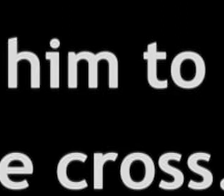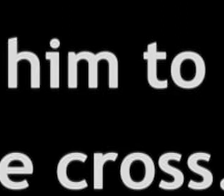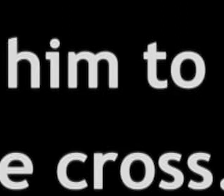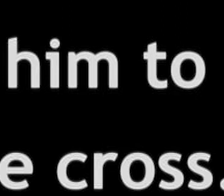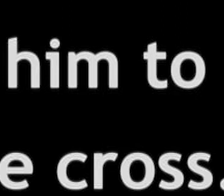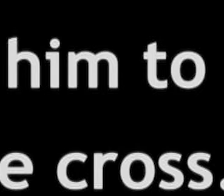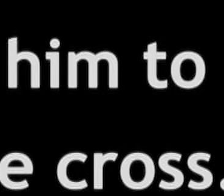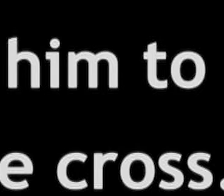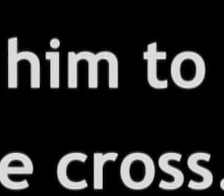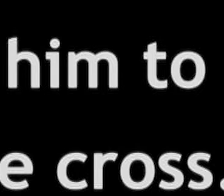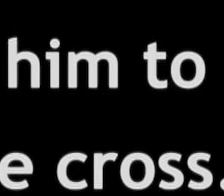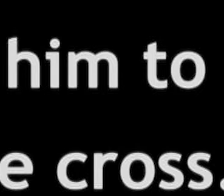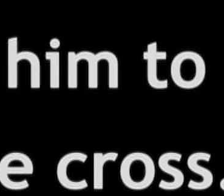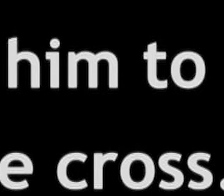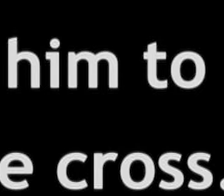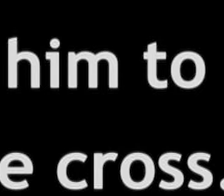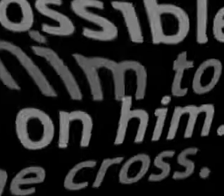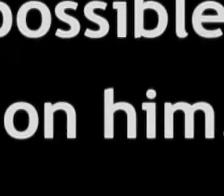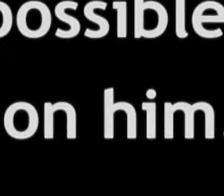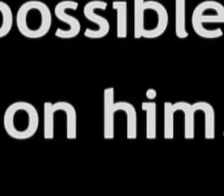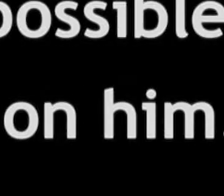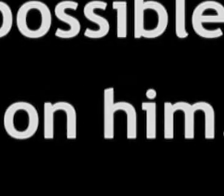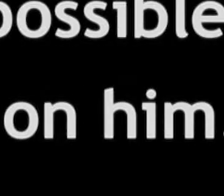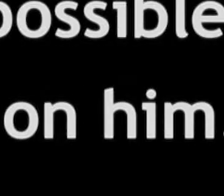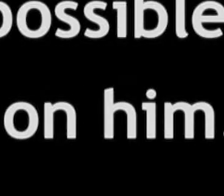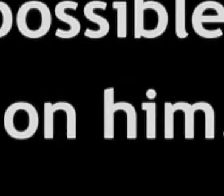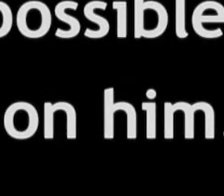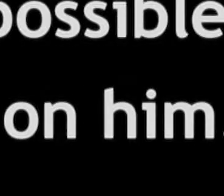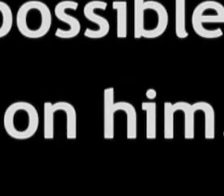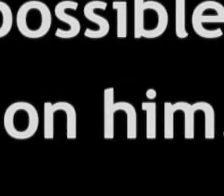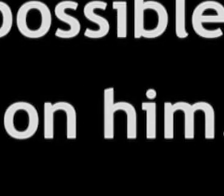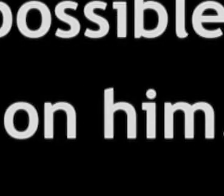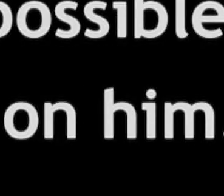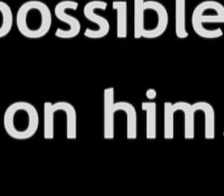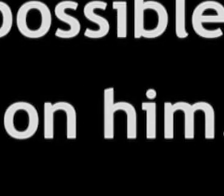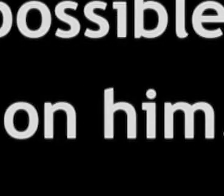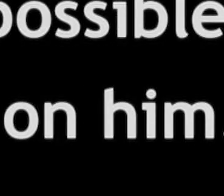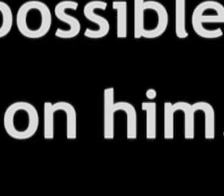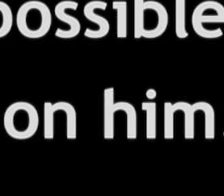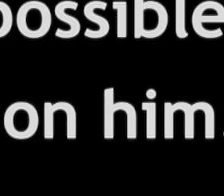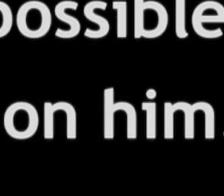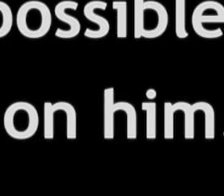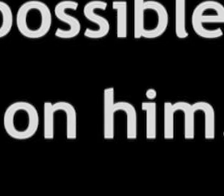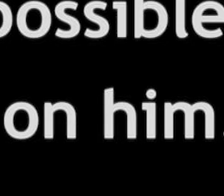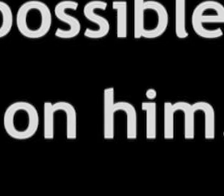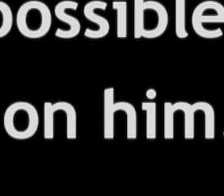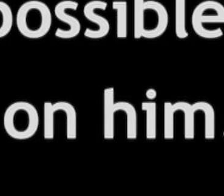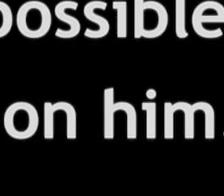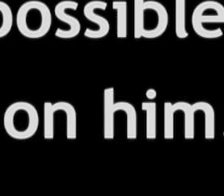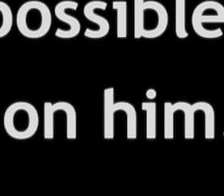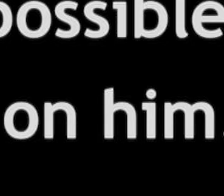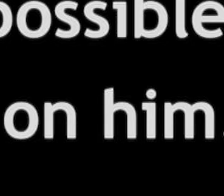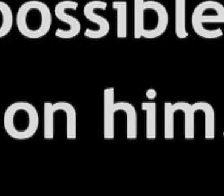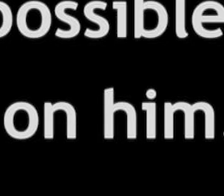etimodinfo binchen na mukum no ewa asenria no so. But God raised him from the dead. Nanso onyankopon epenya ne